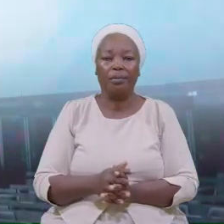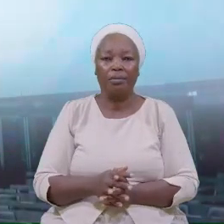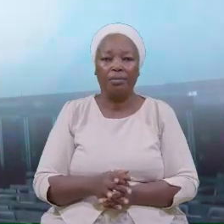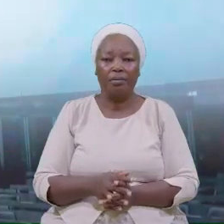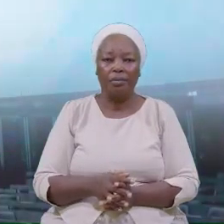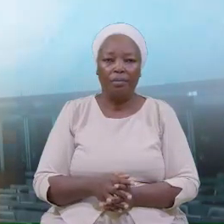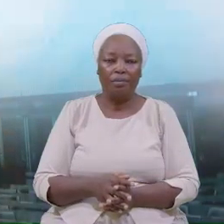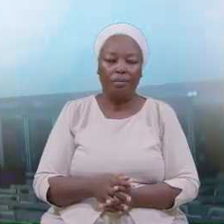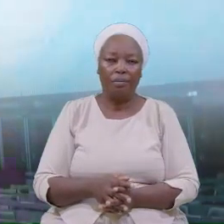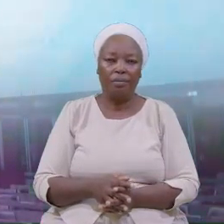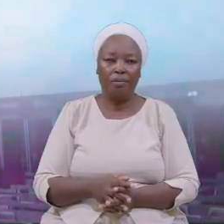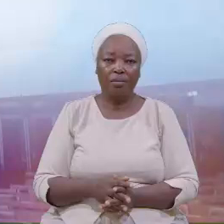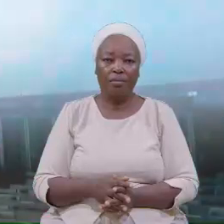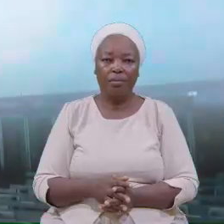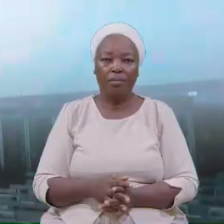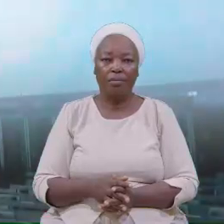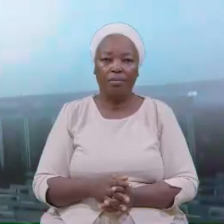said